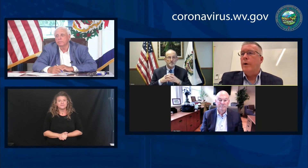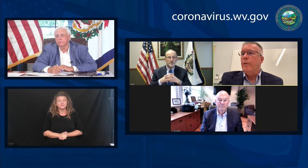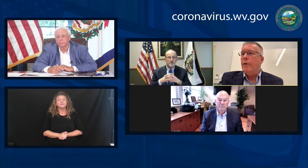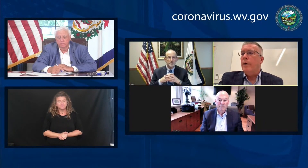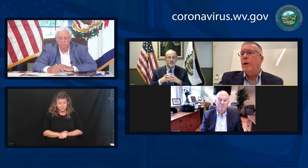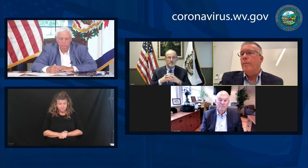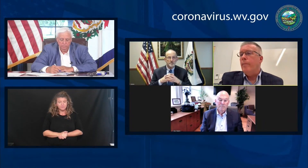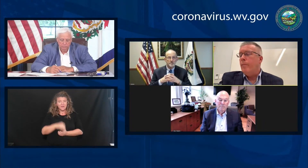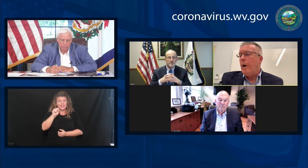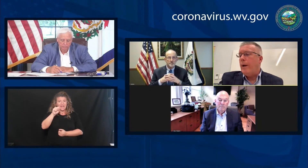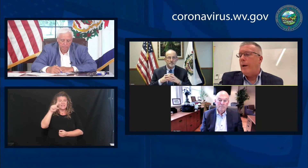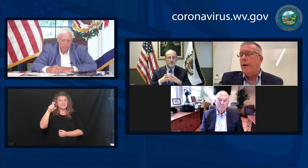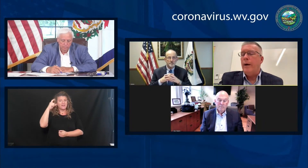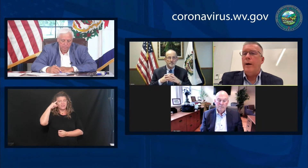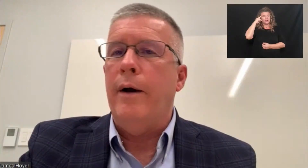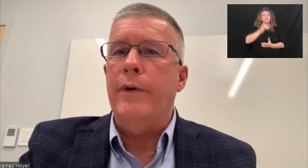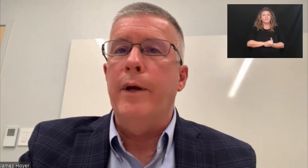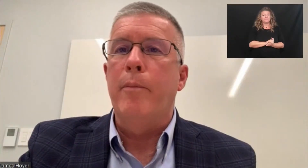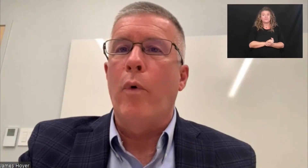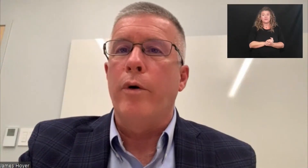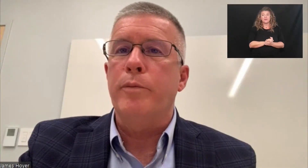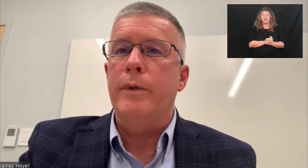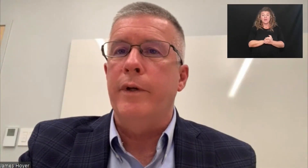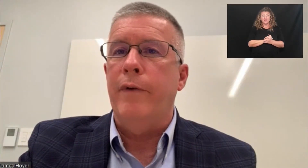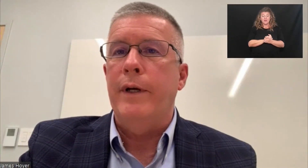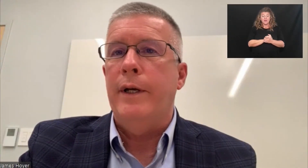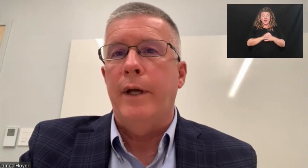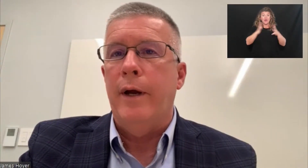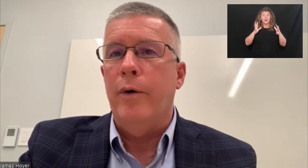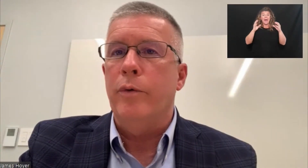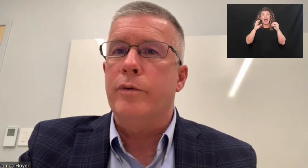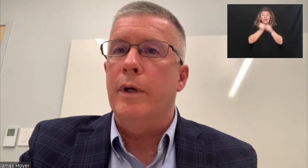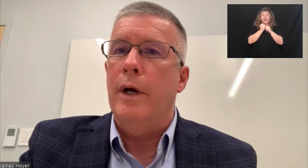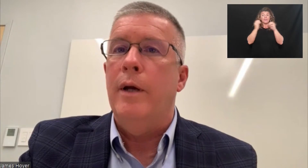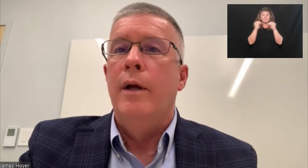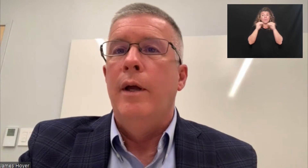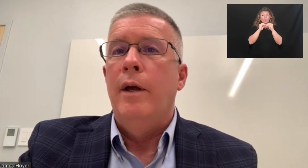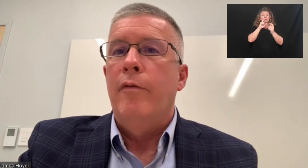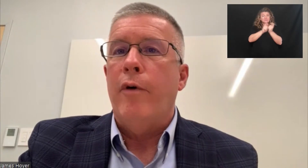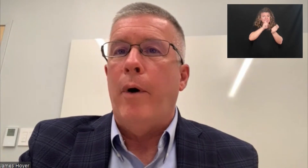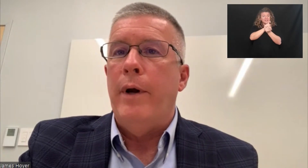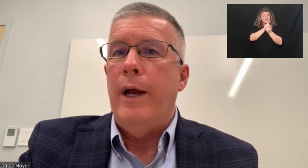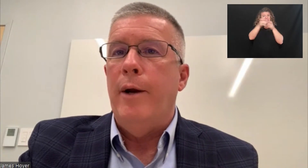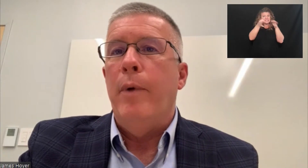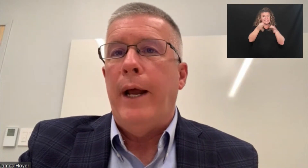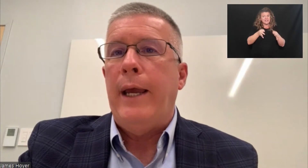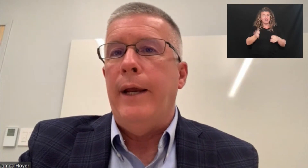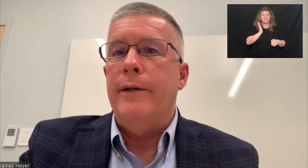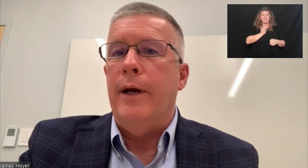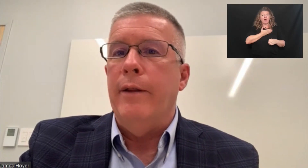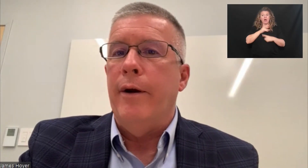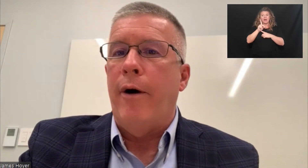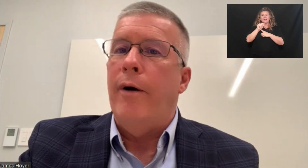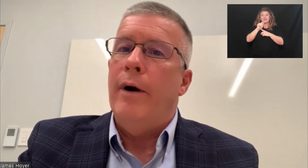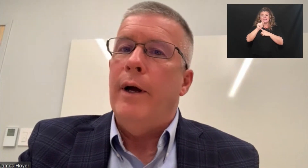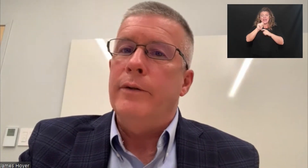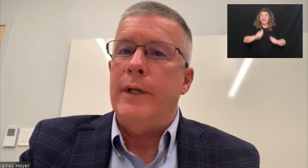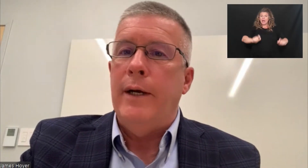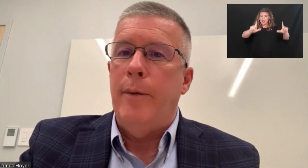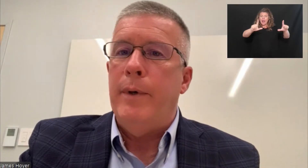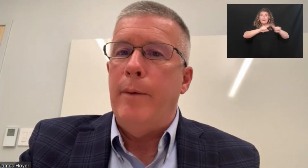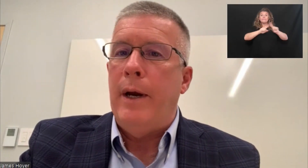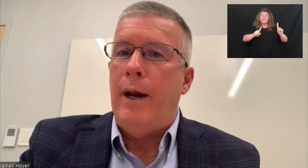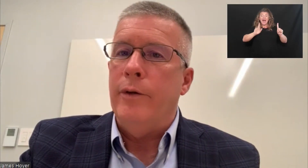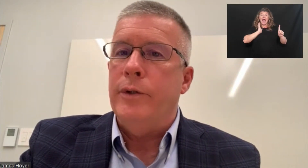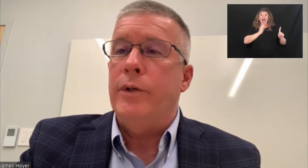Yes, sir, Governor. Brad, I'll have to get more specific details from our data, but I can tell you that our